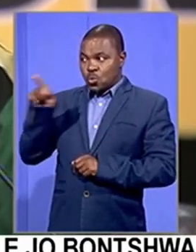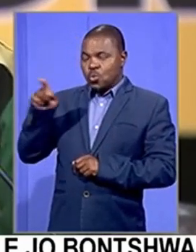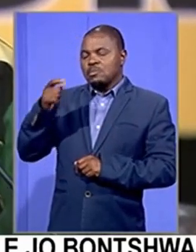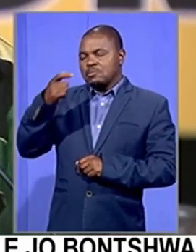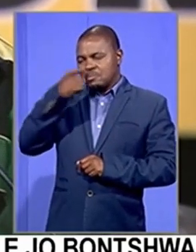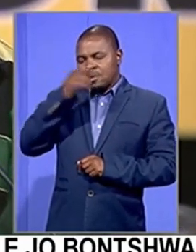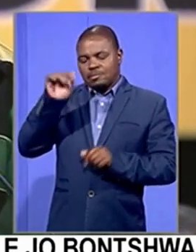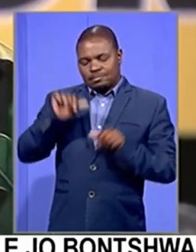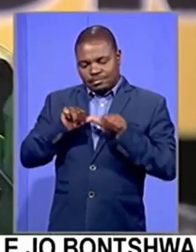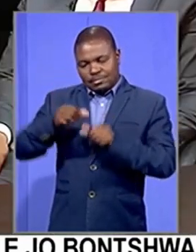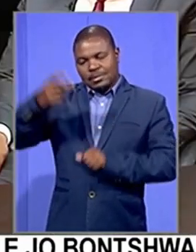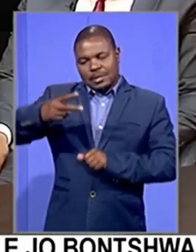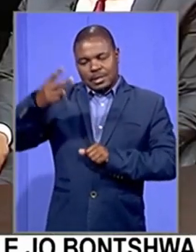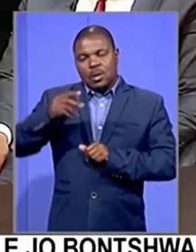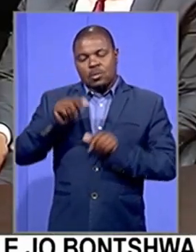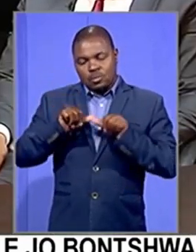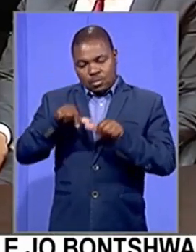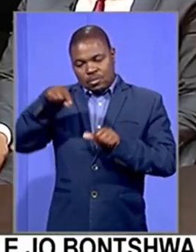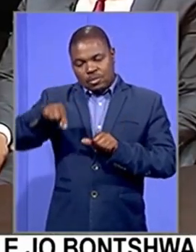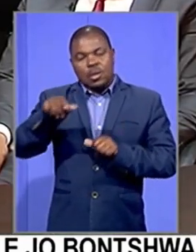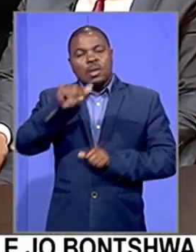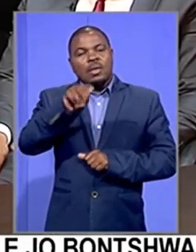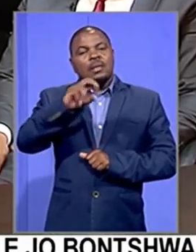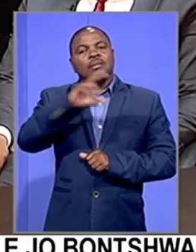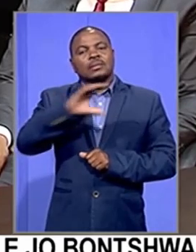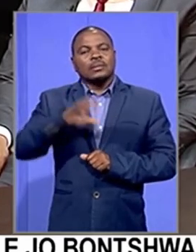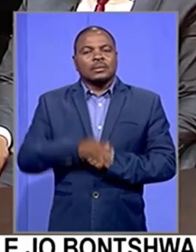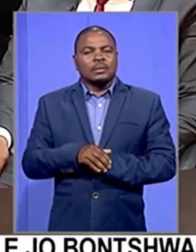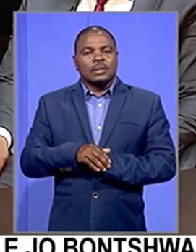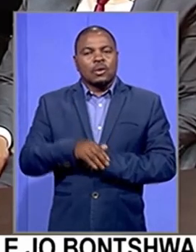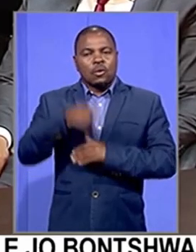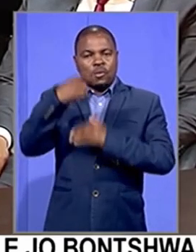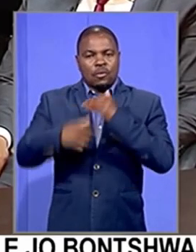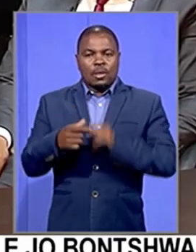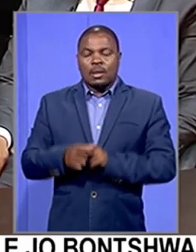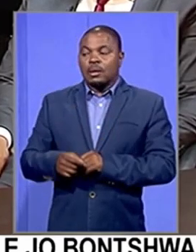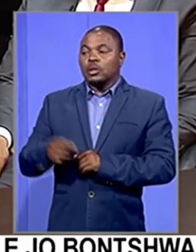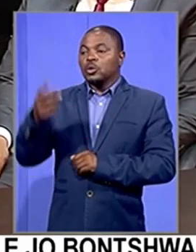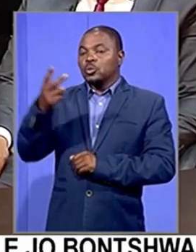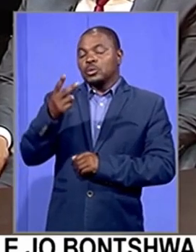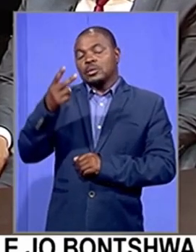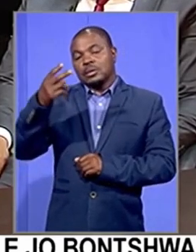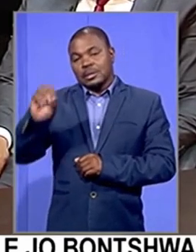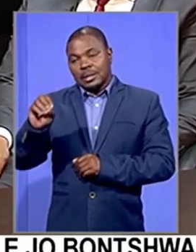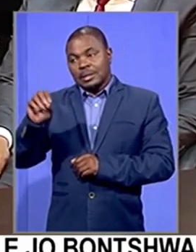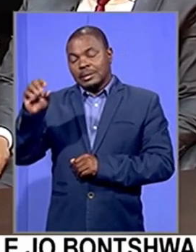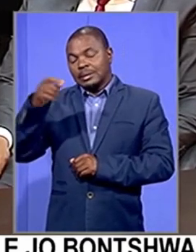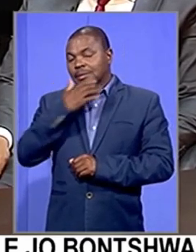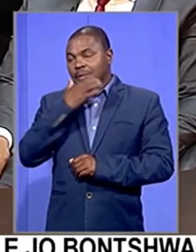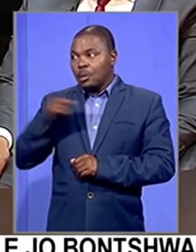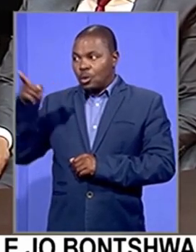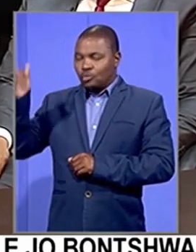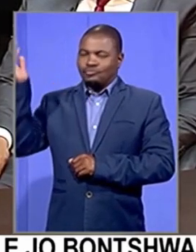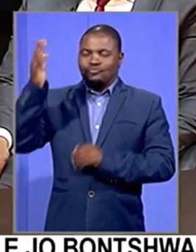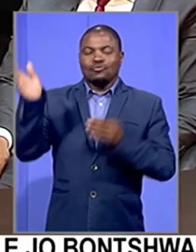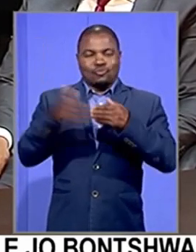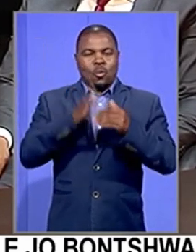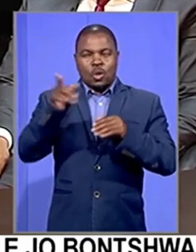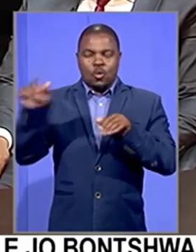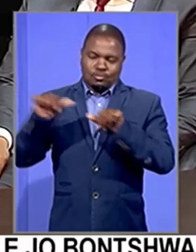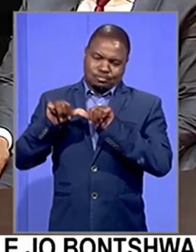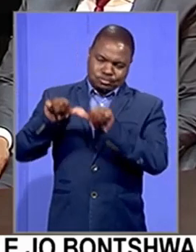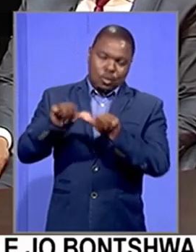kwa conferenceng ya ANC. Ramaphosa will close the conference come the 20th of December. He's the president of the ANC. He's going to continue to be